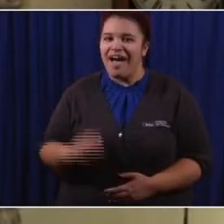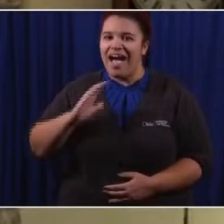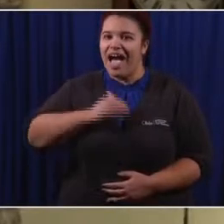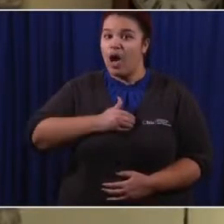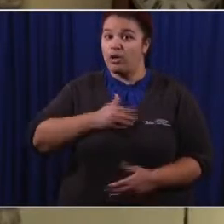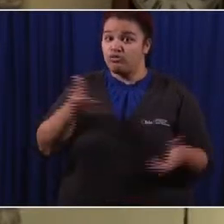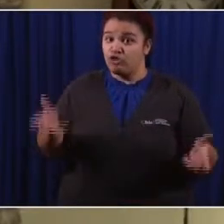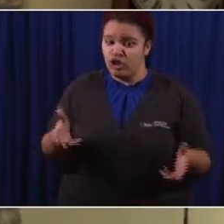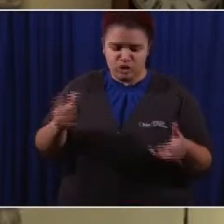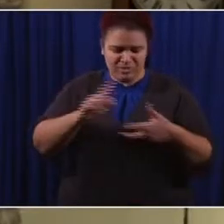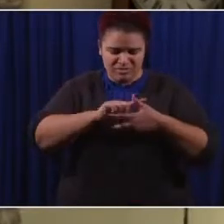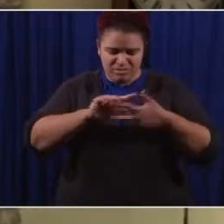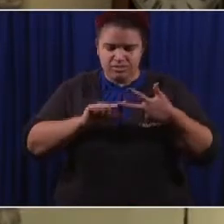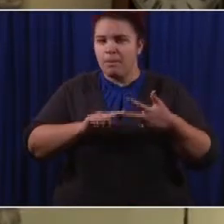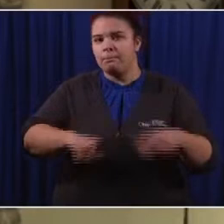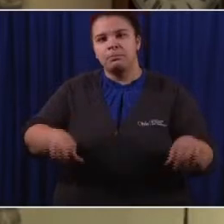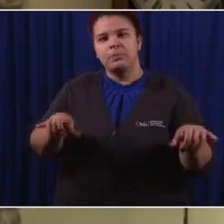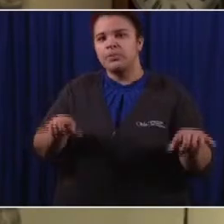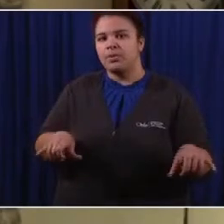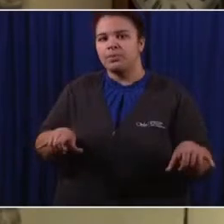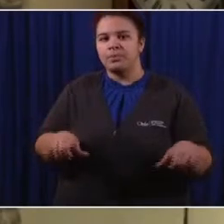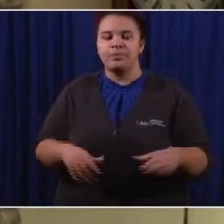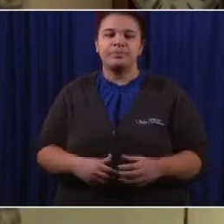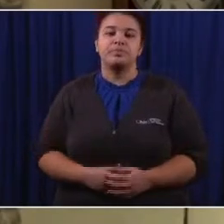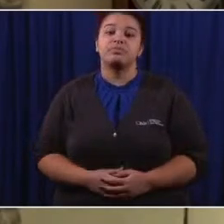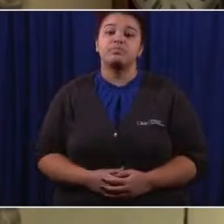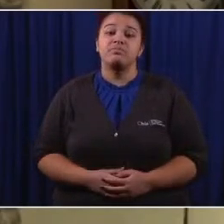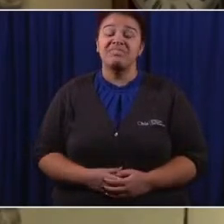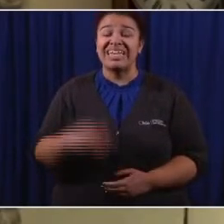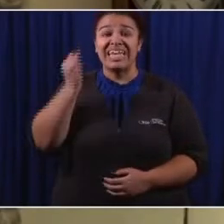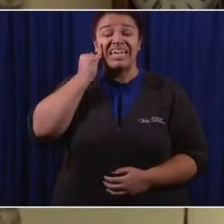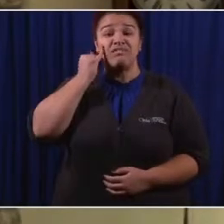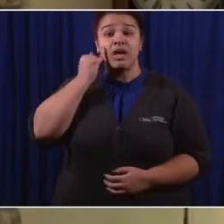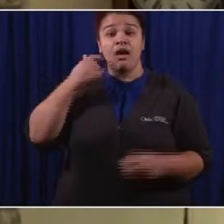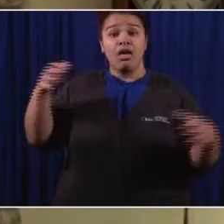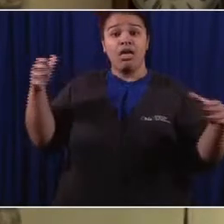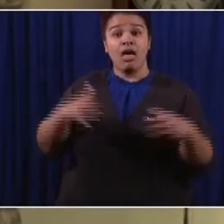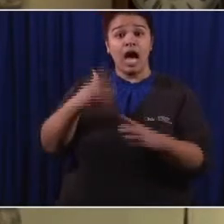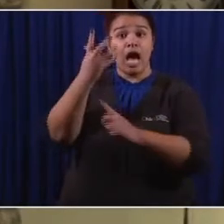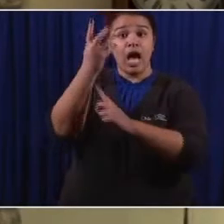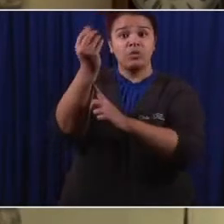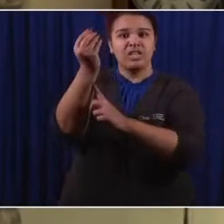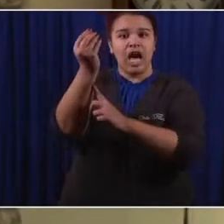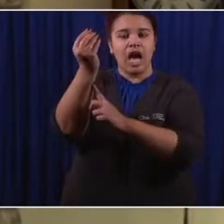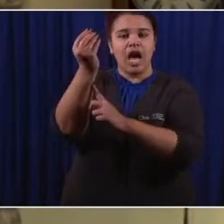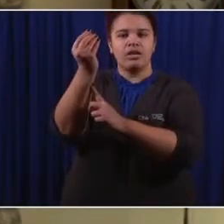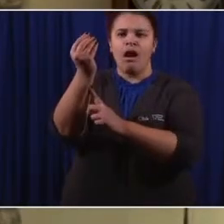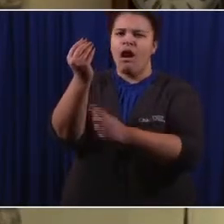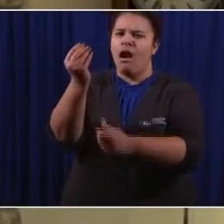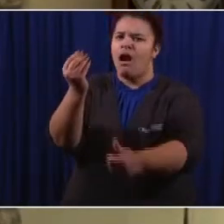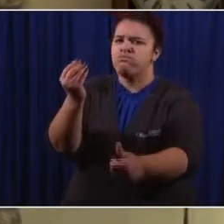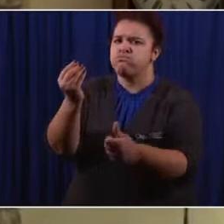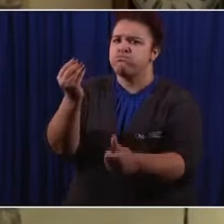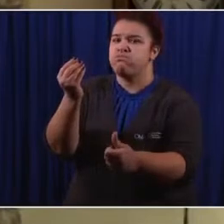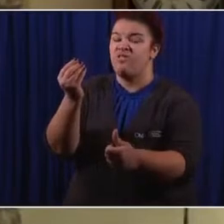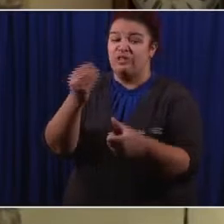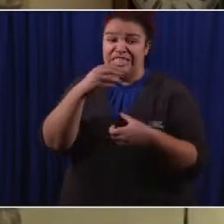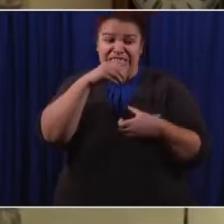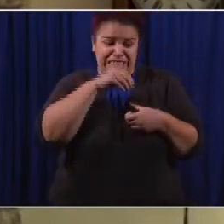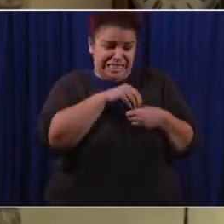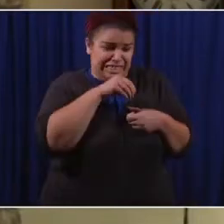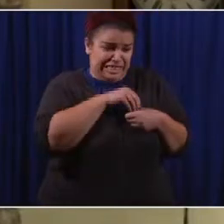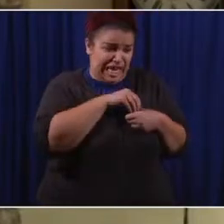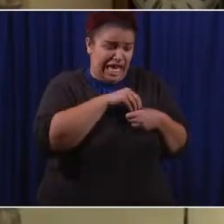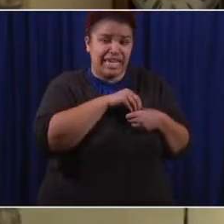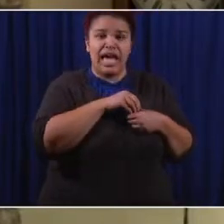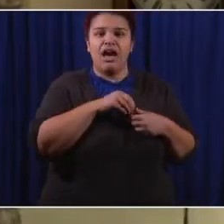outside or a place that's well ventilated is obviously better than inside and there's not the ventilation. So, they're